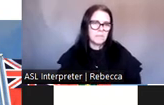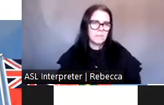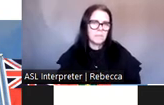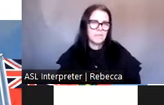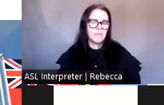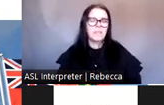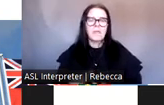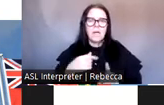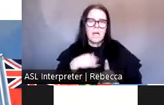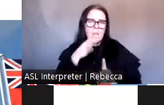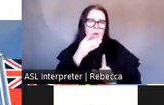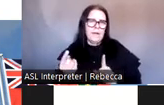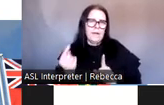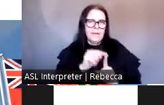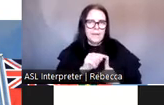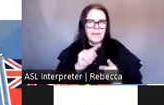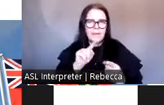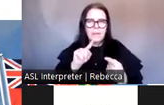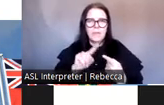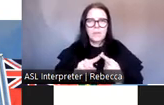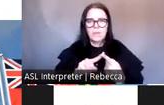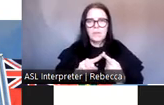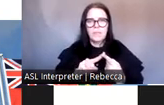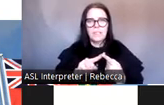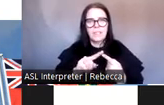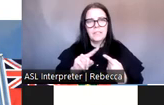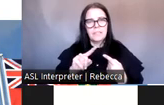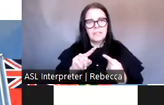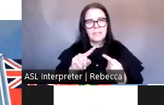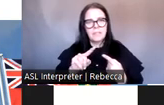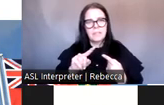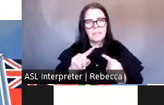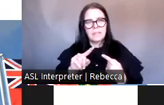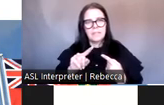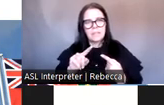We'll go back just for a second to our HECO organization.